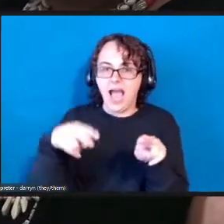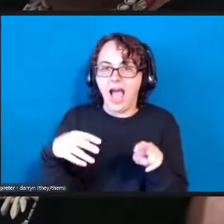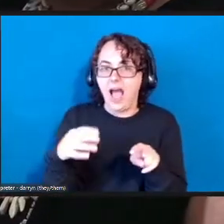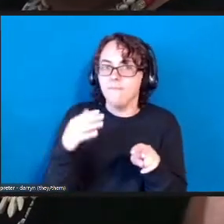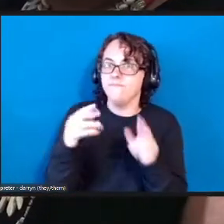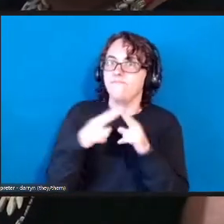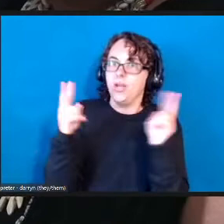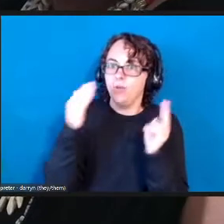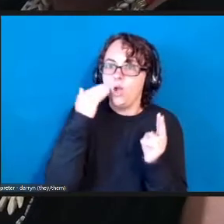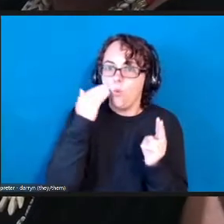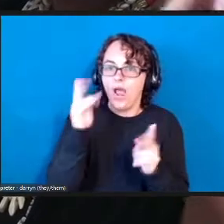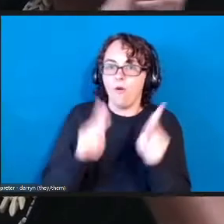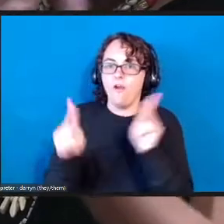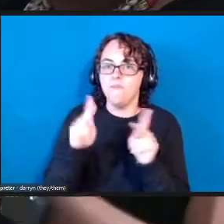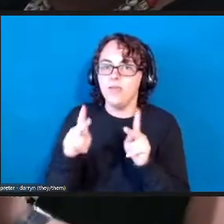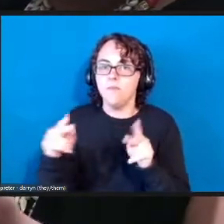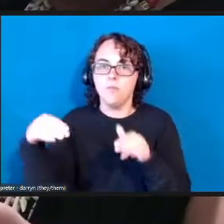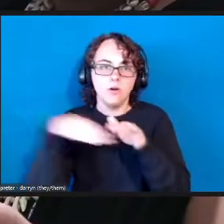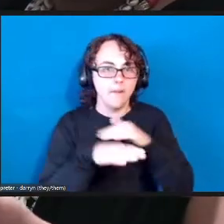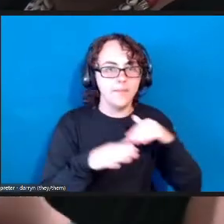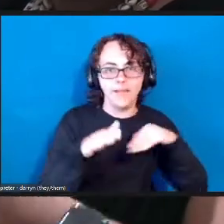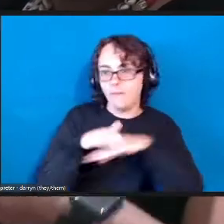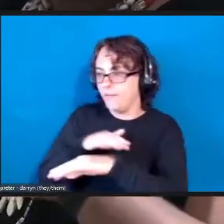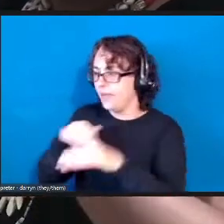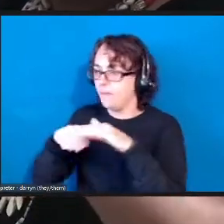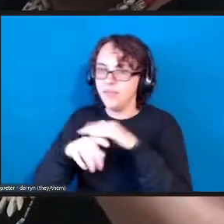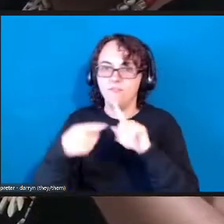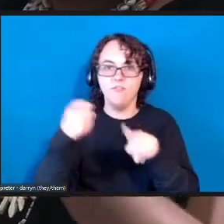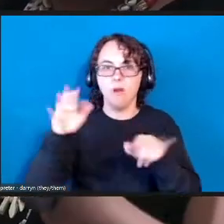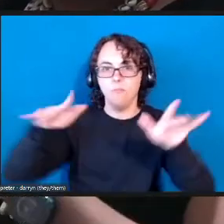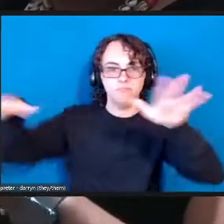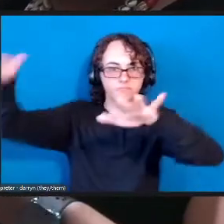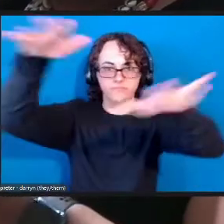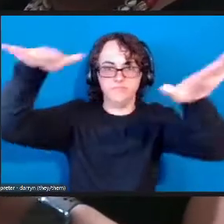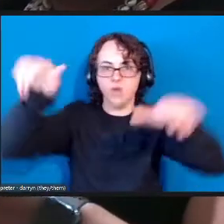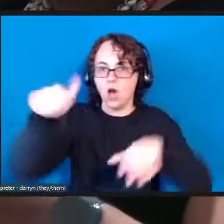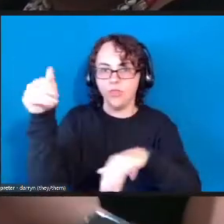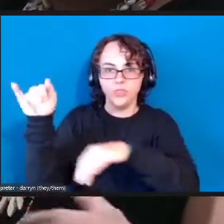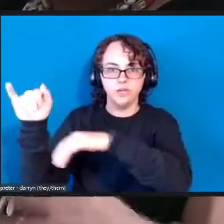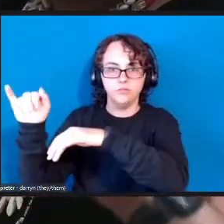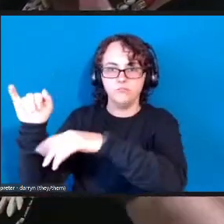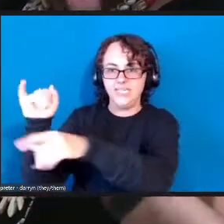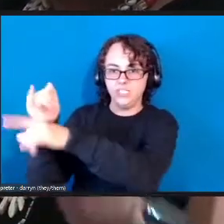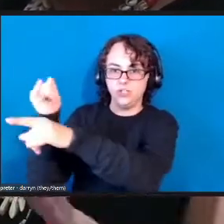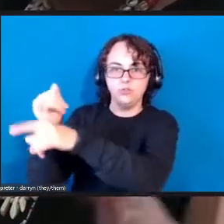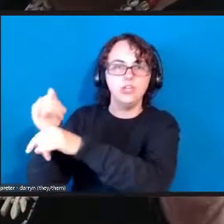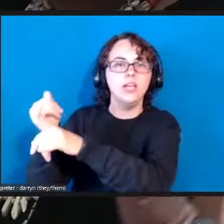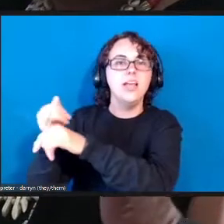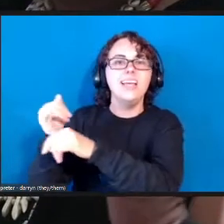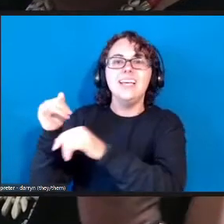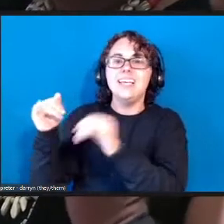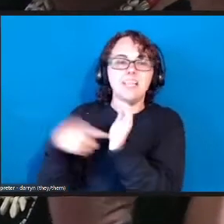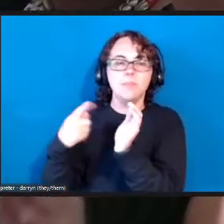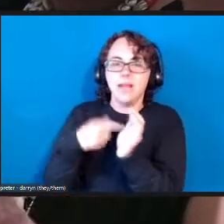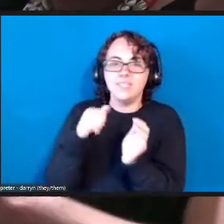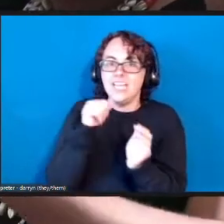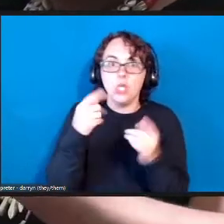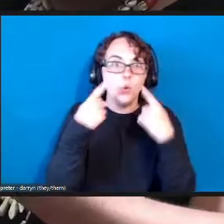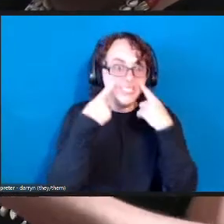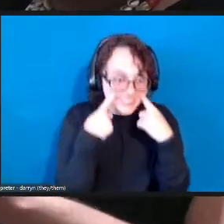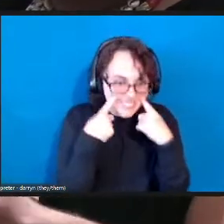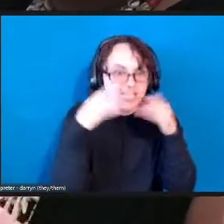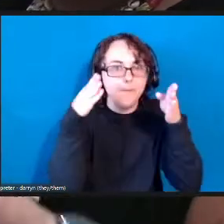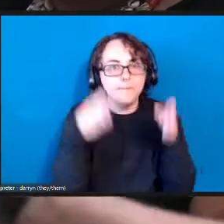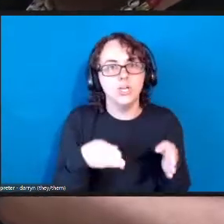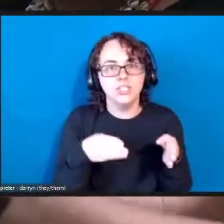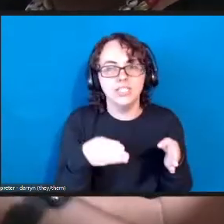institution. And they don't see the person. They don't see the actual potential for craft sometimes. I'm saying, I love my friends, sorry. I love